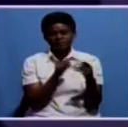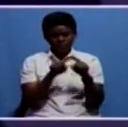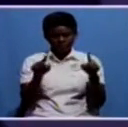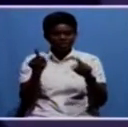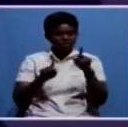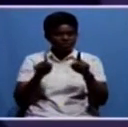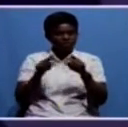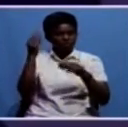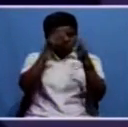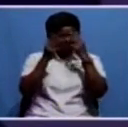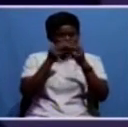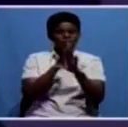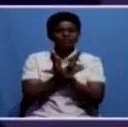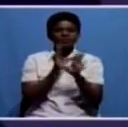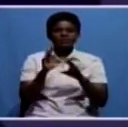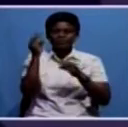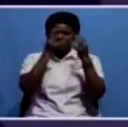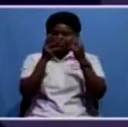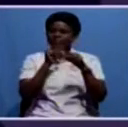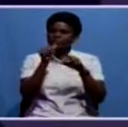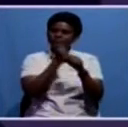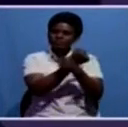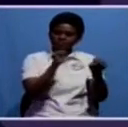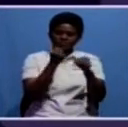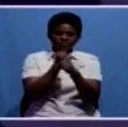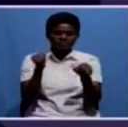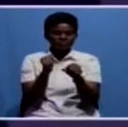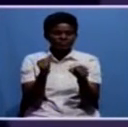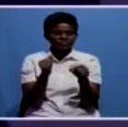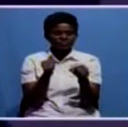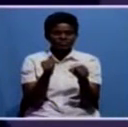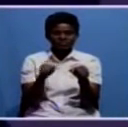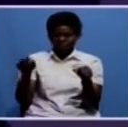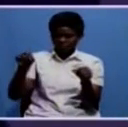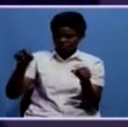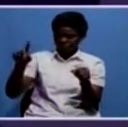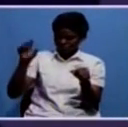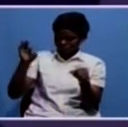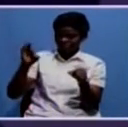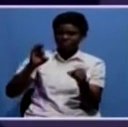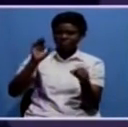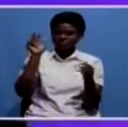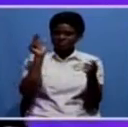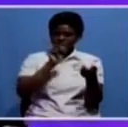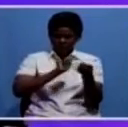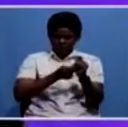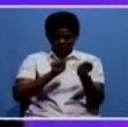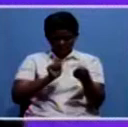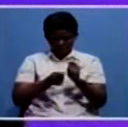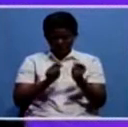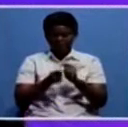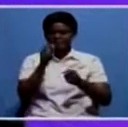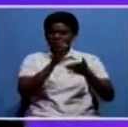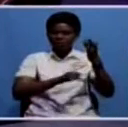concerned. Zambians are concerned that instead of addressing these lacunas, the NDF went to amend even clauses that had no